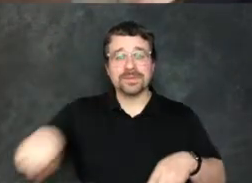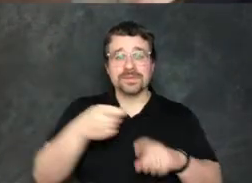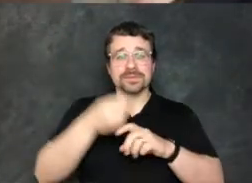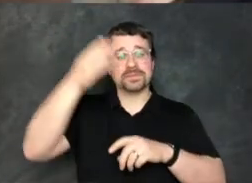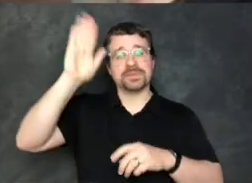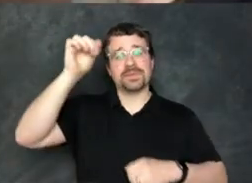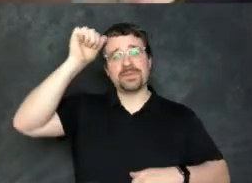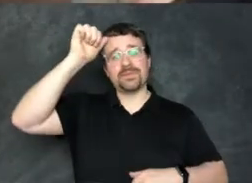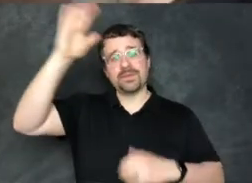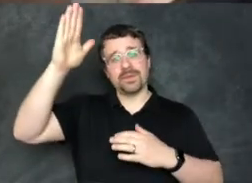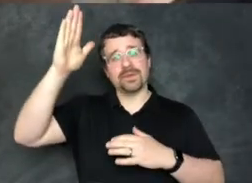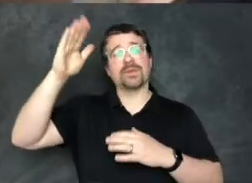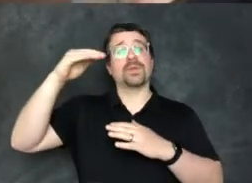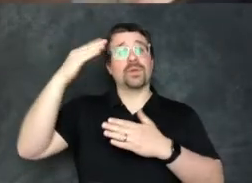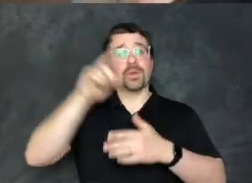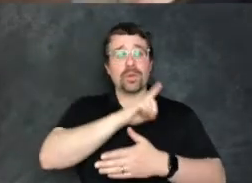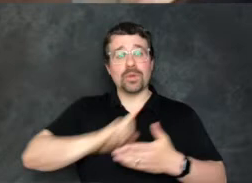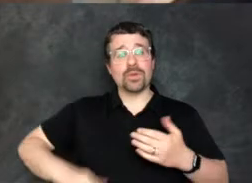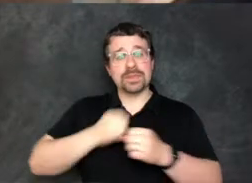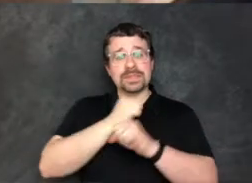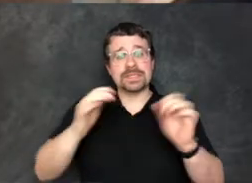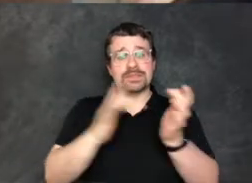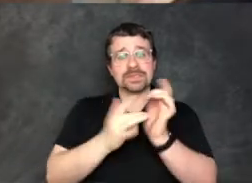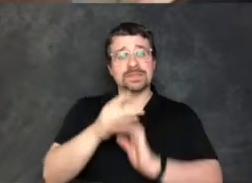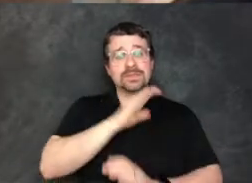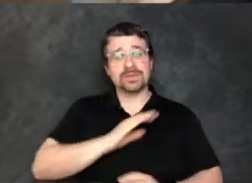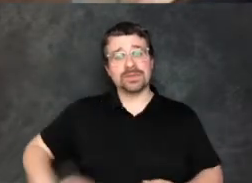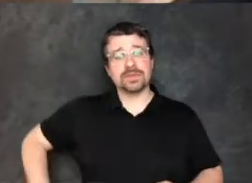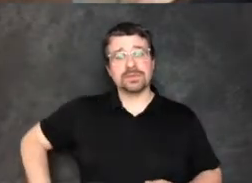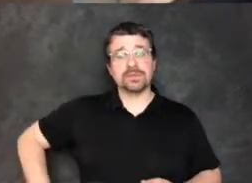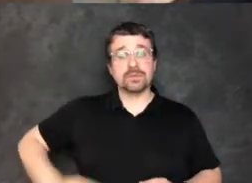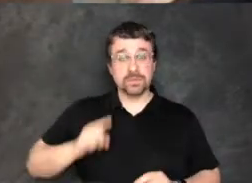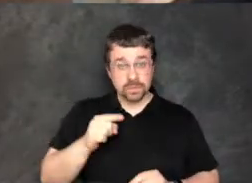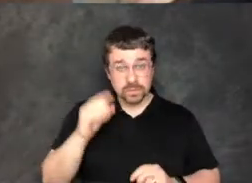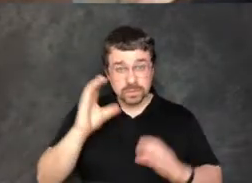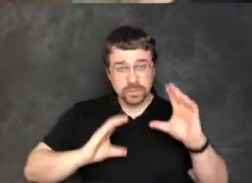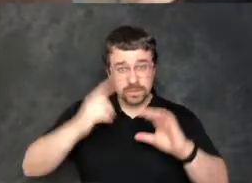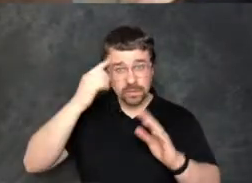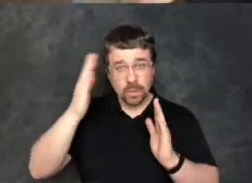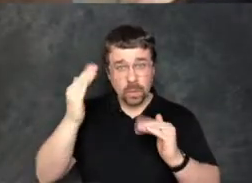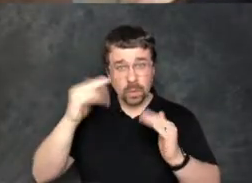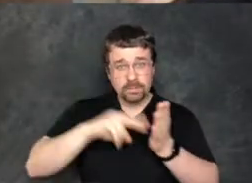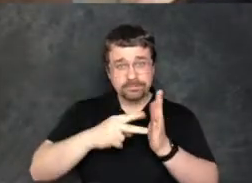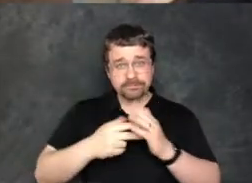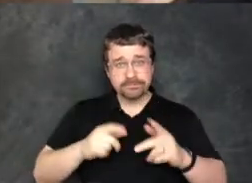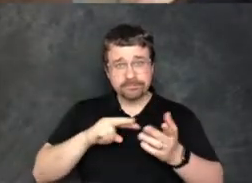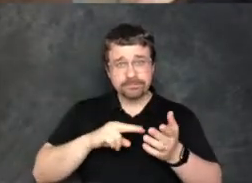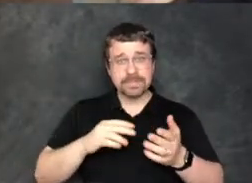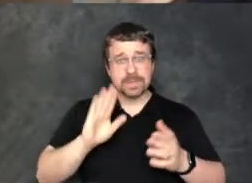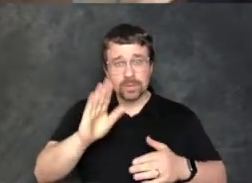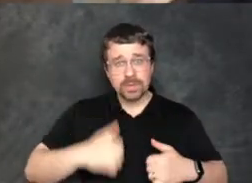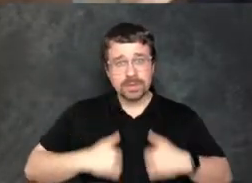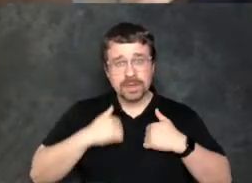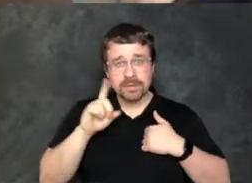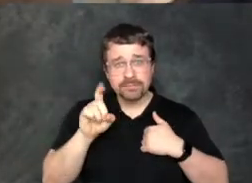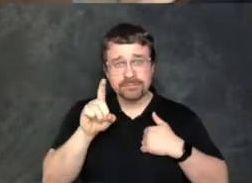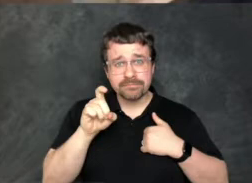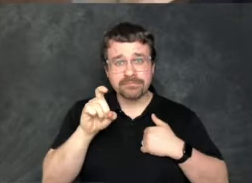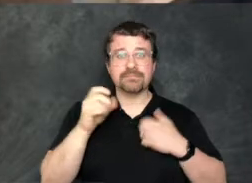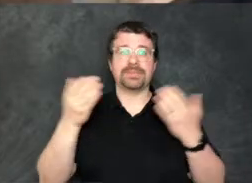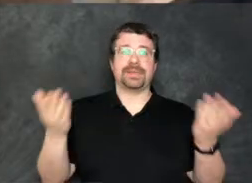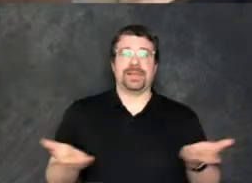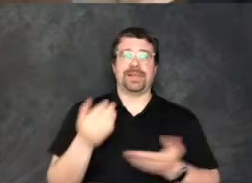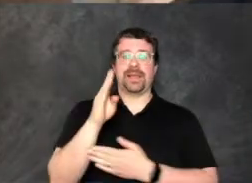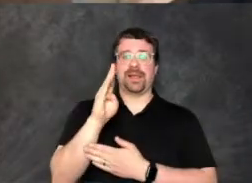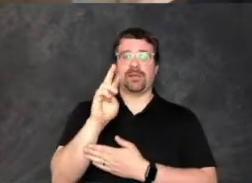Greetings, grace to you and peace from God the Father and our Lord and Savior, Jesus Christ. Are you searching for hope, meaning, and purpose in your